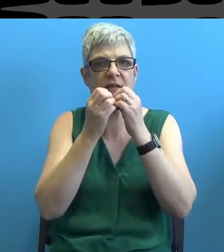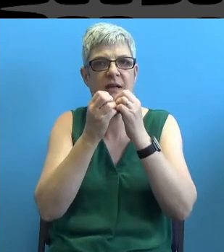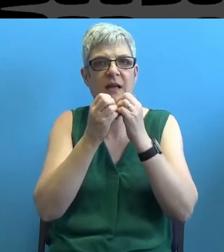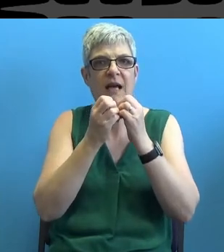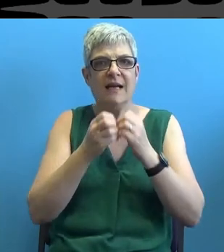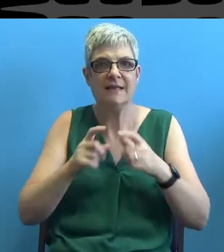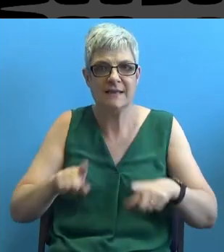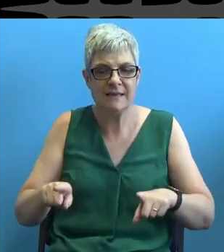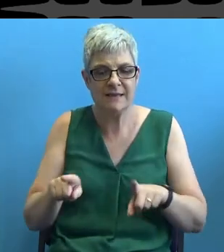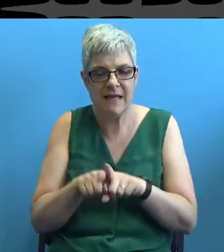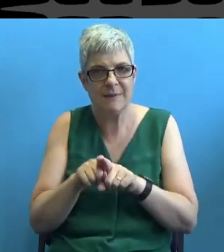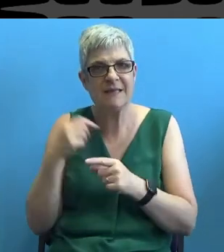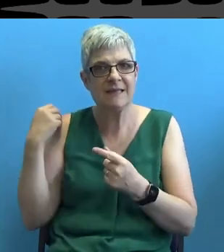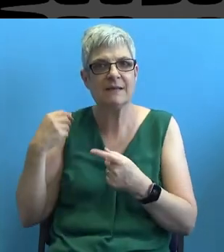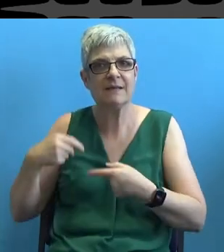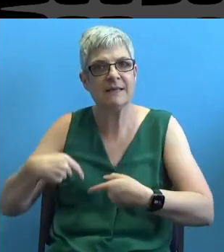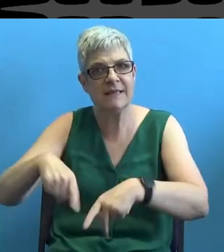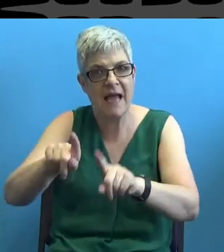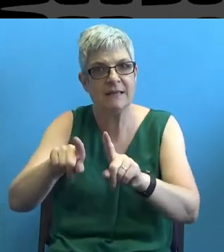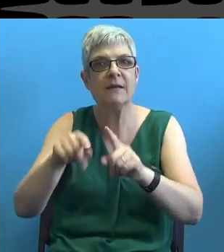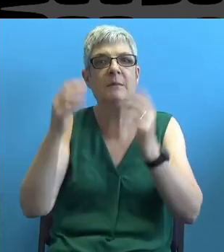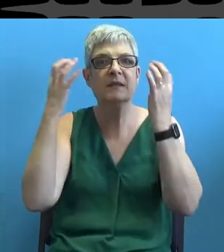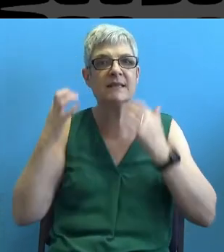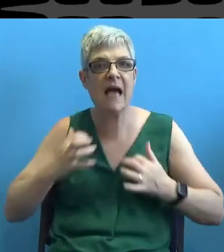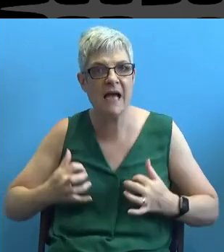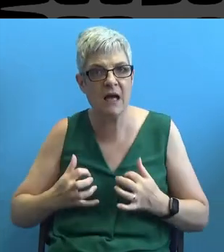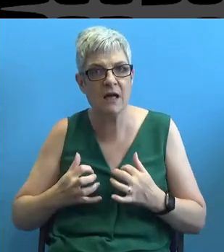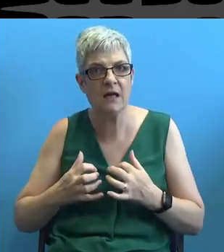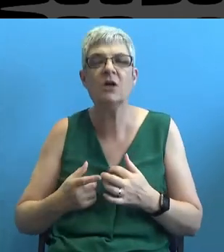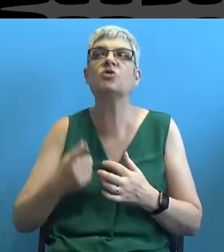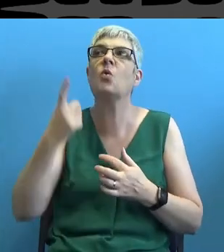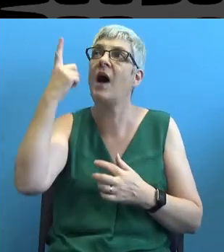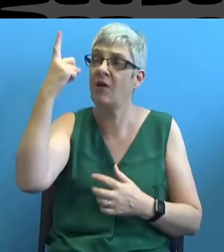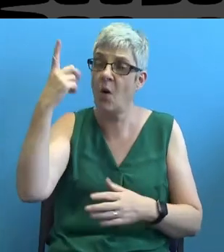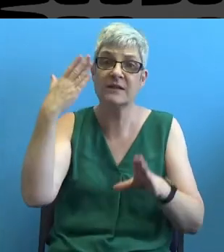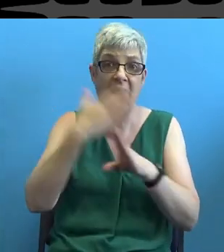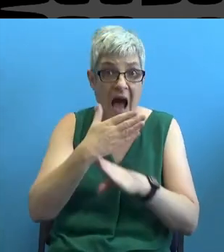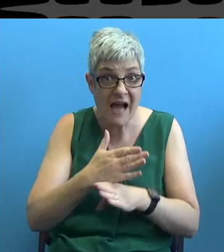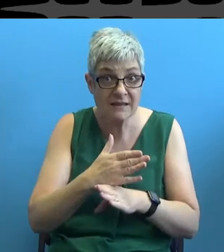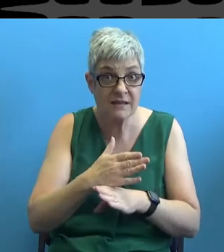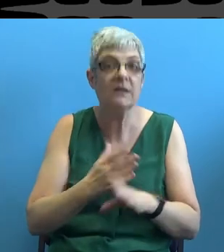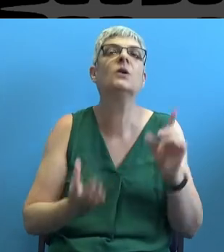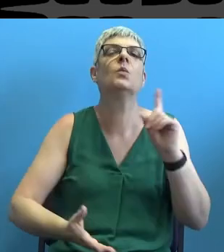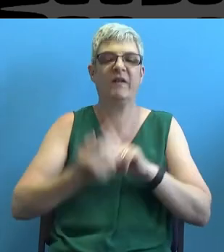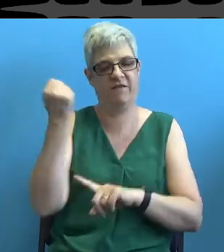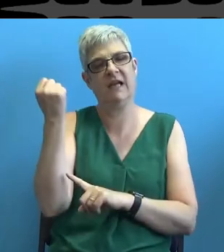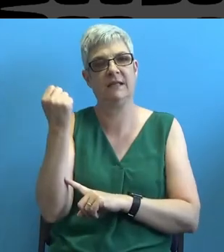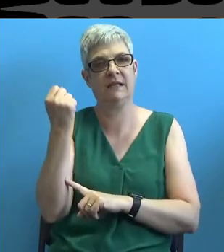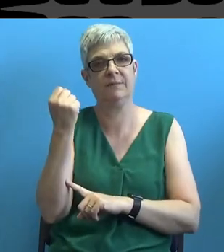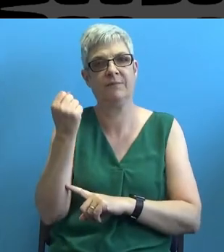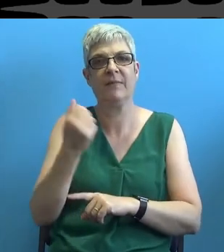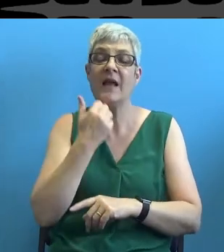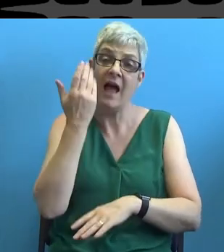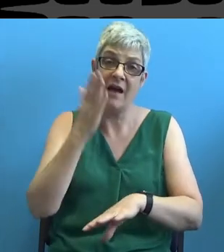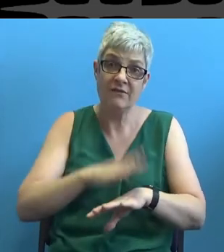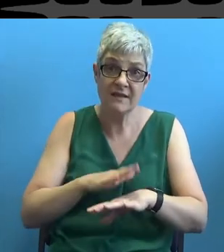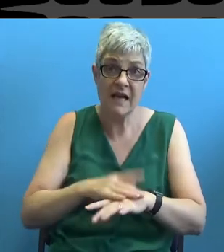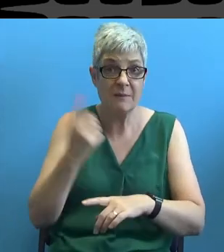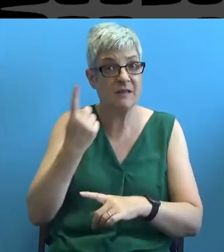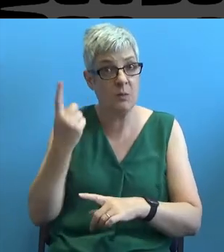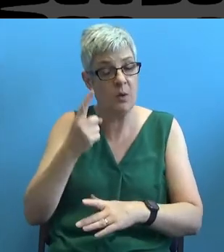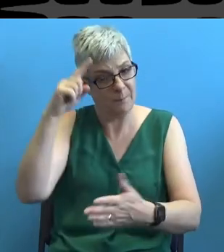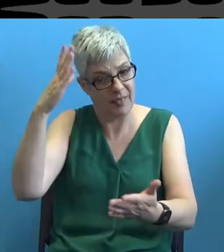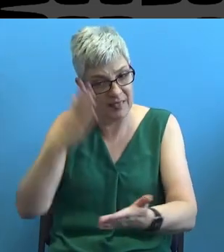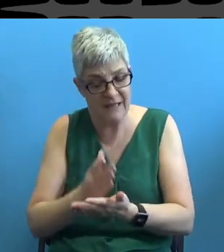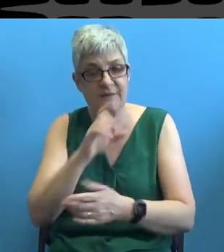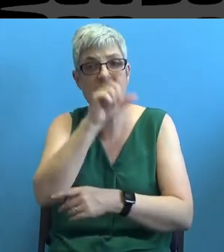of the Messiah was. It's only because of the act of God that we then find him. And every time someone comes to faith in Christ,